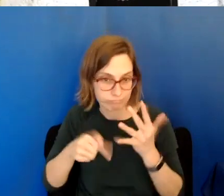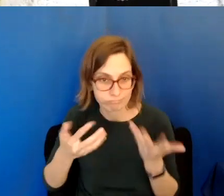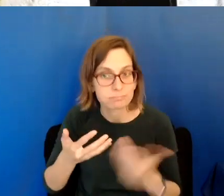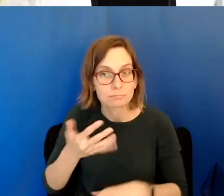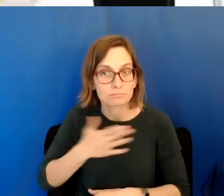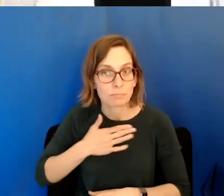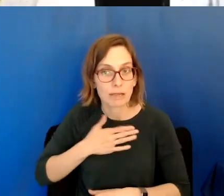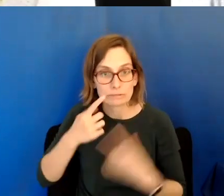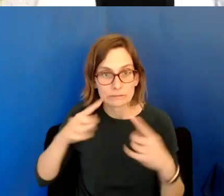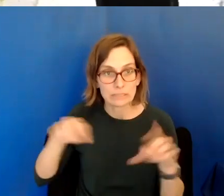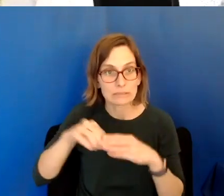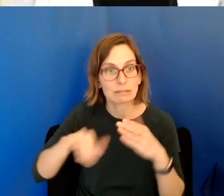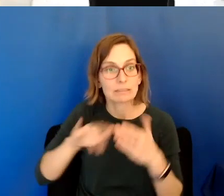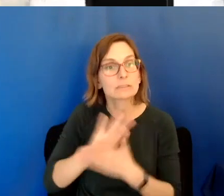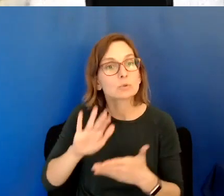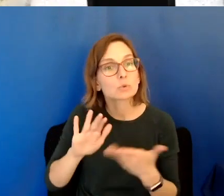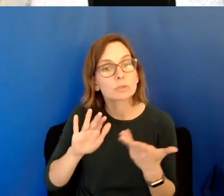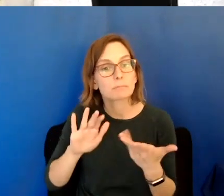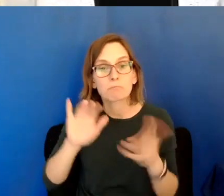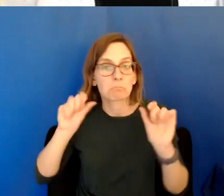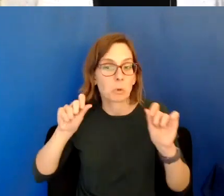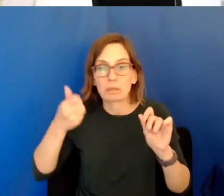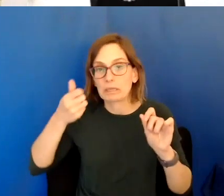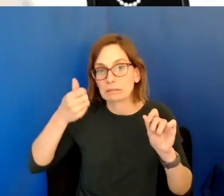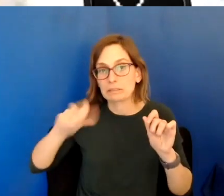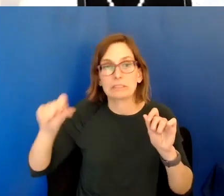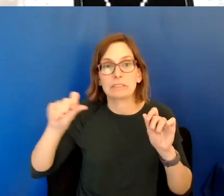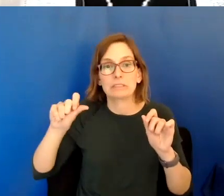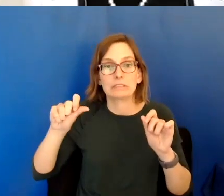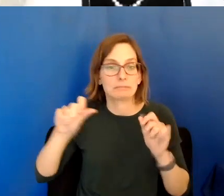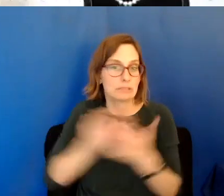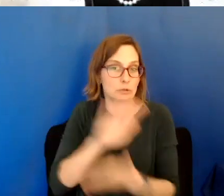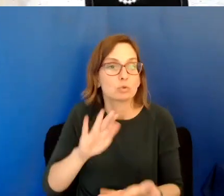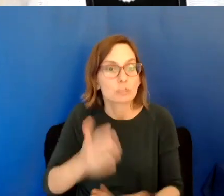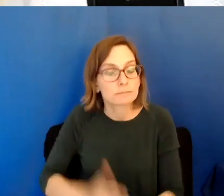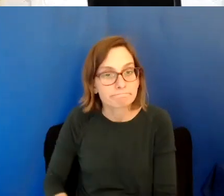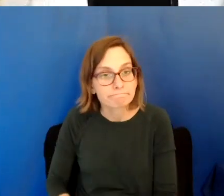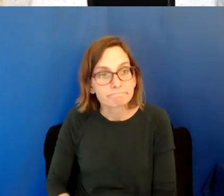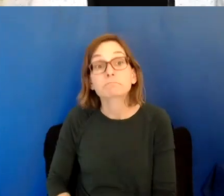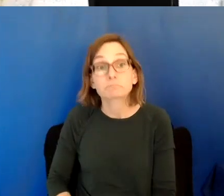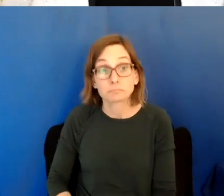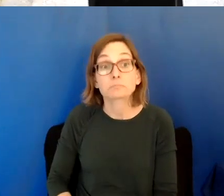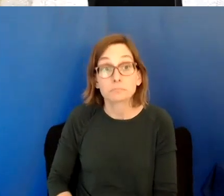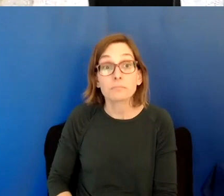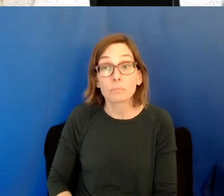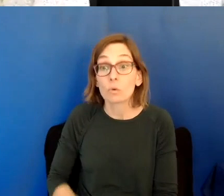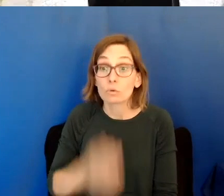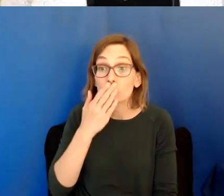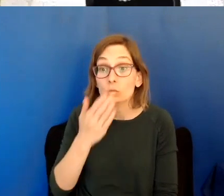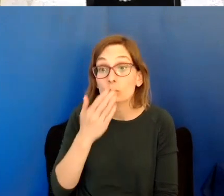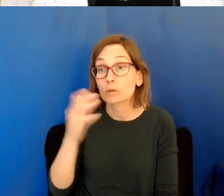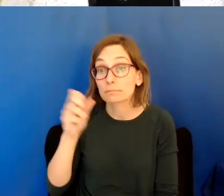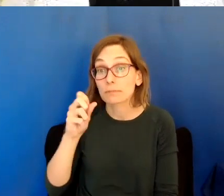in this institution. And that could be any institution. Yeah, I think that's really good. For